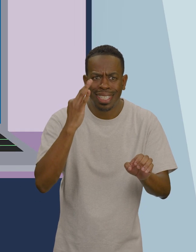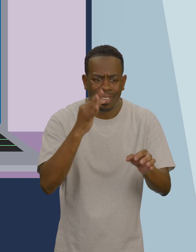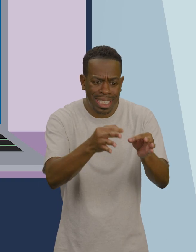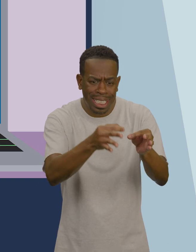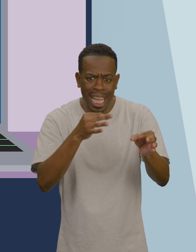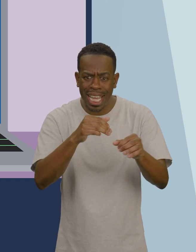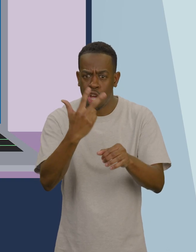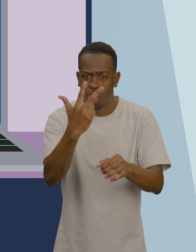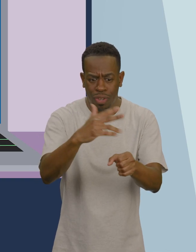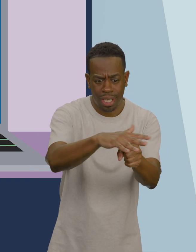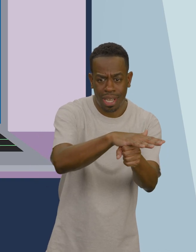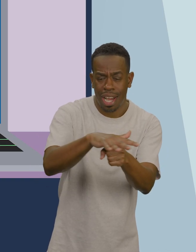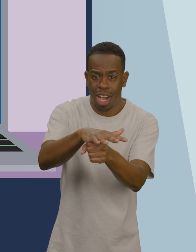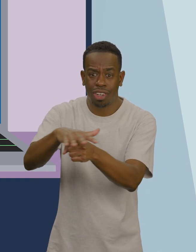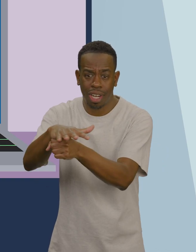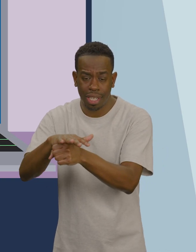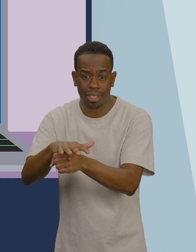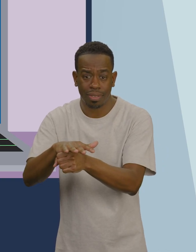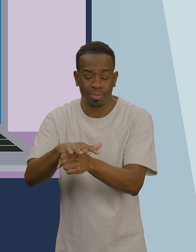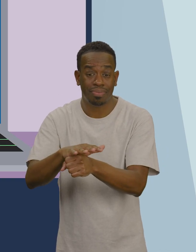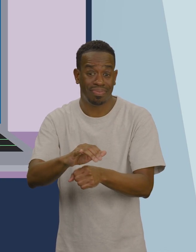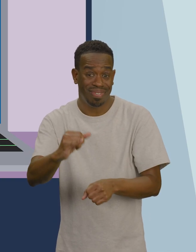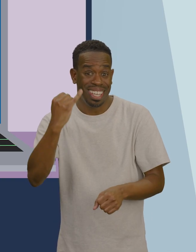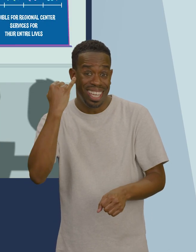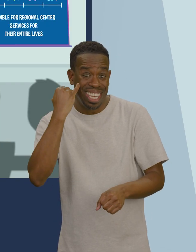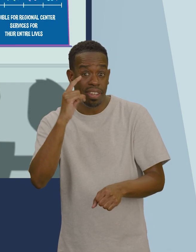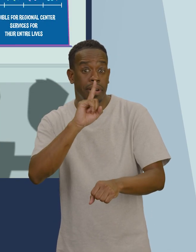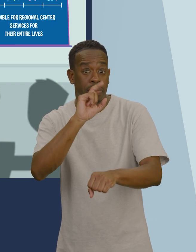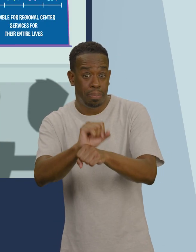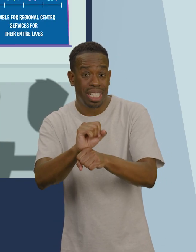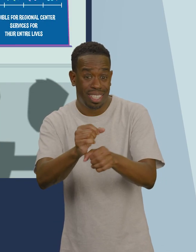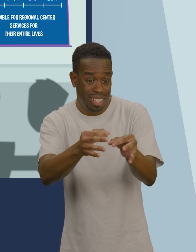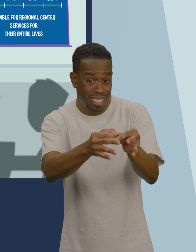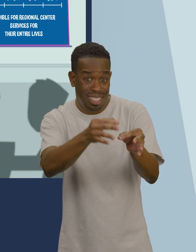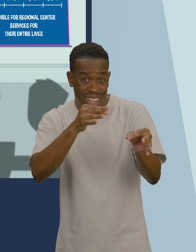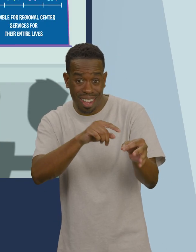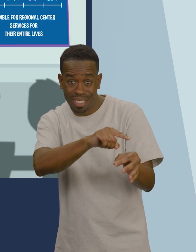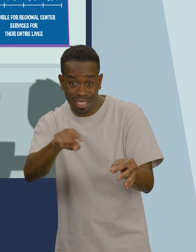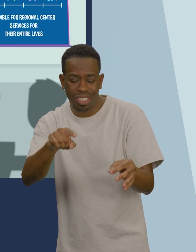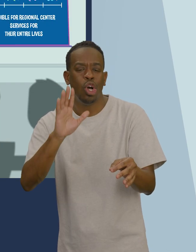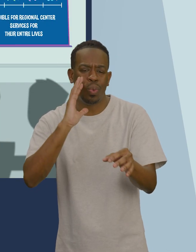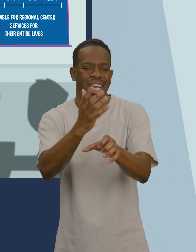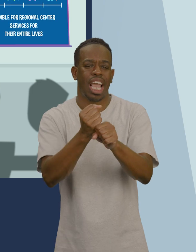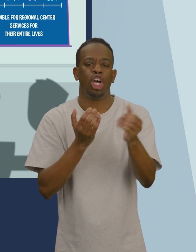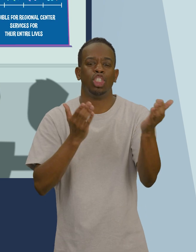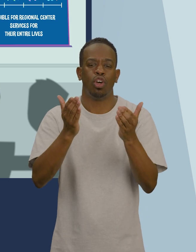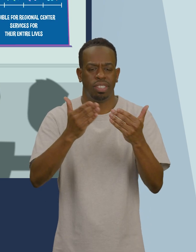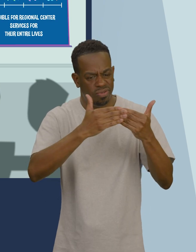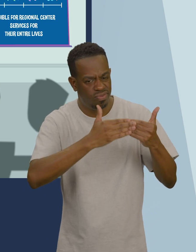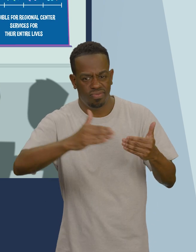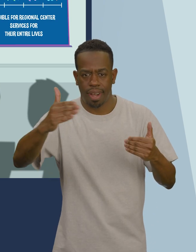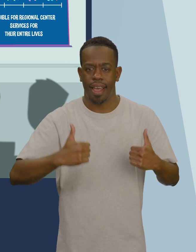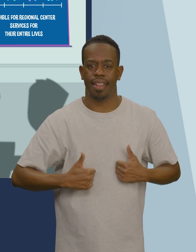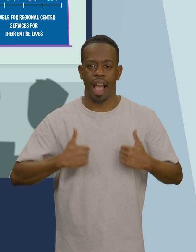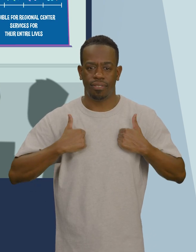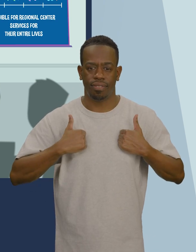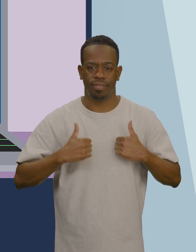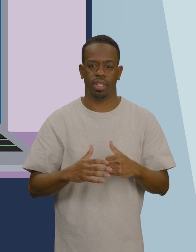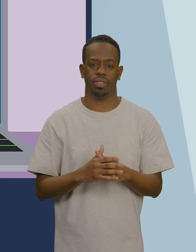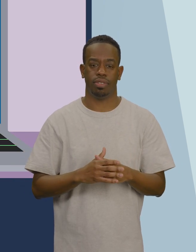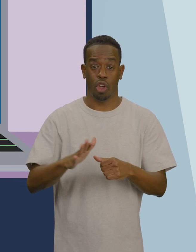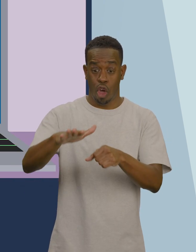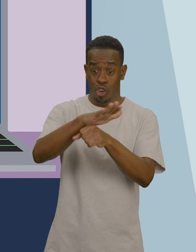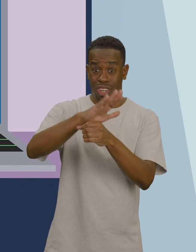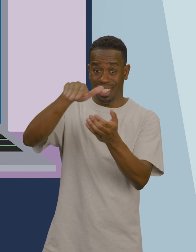are still delayed in at least 3 major areas of life activity. If so, they qualify to receive services for the rest of their lives.